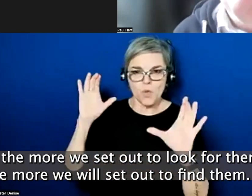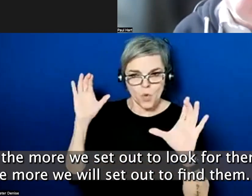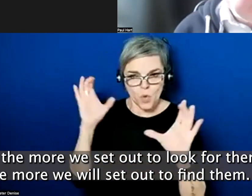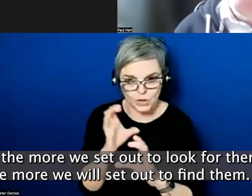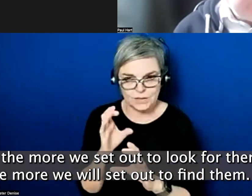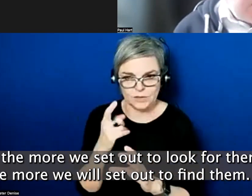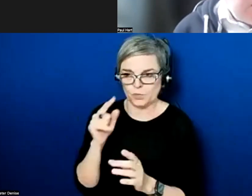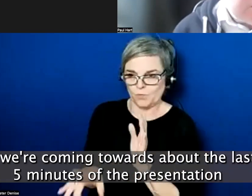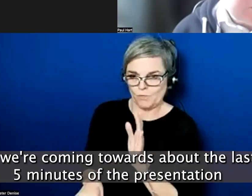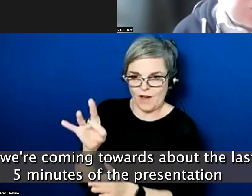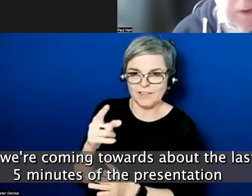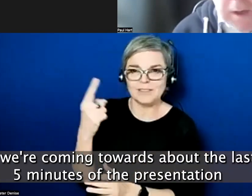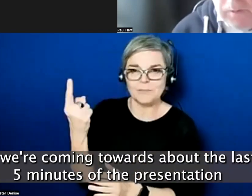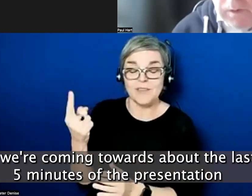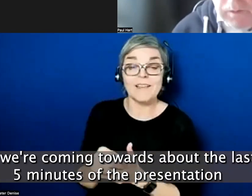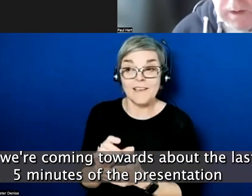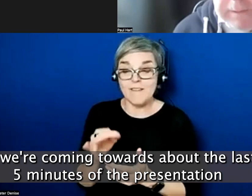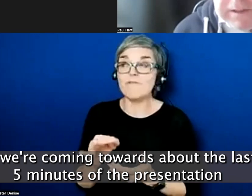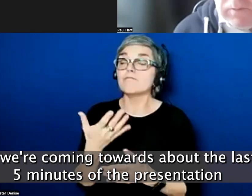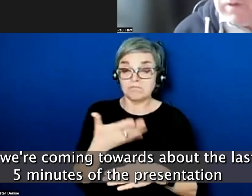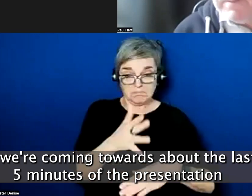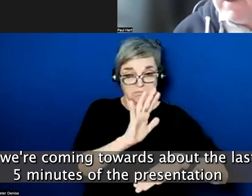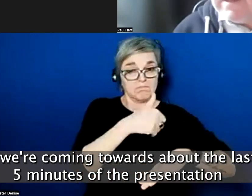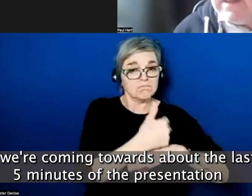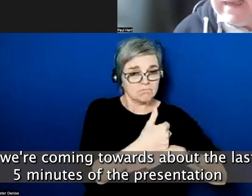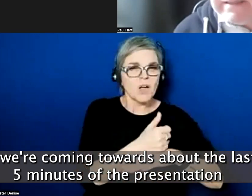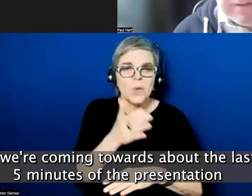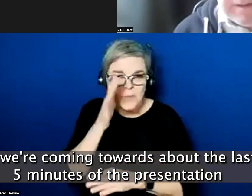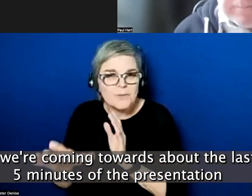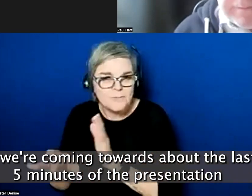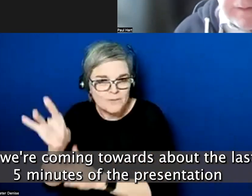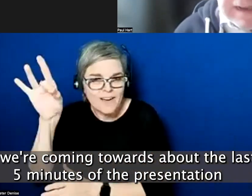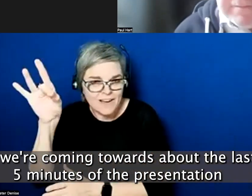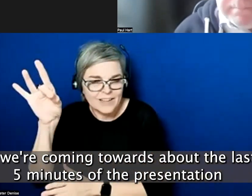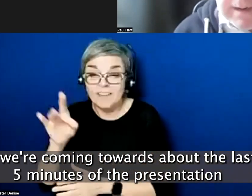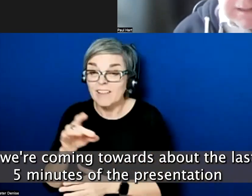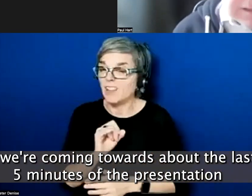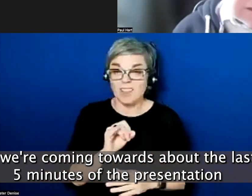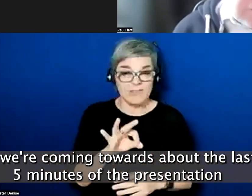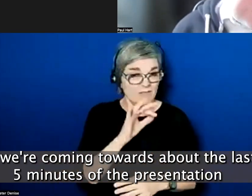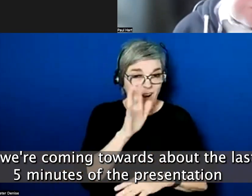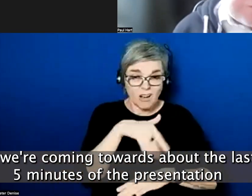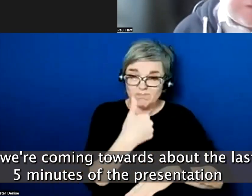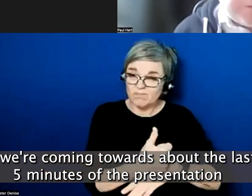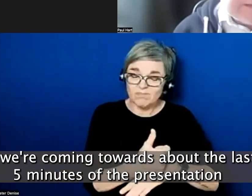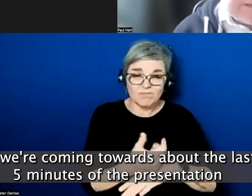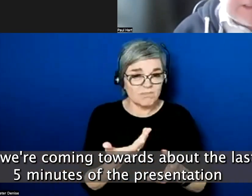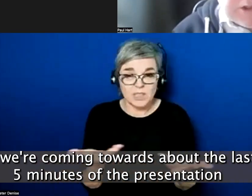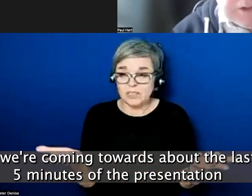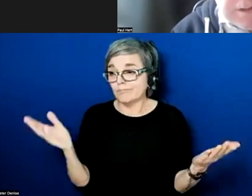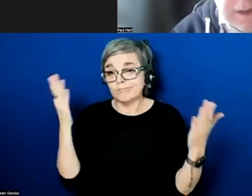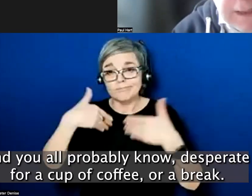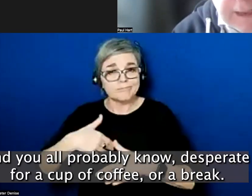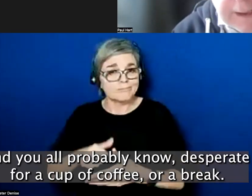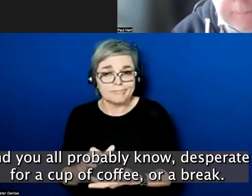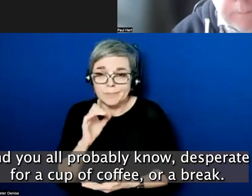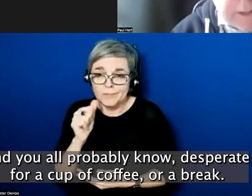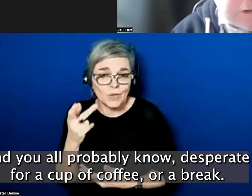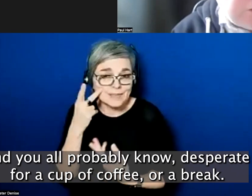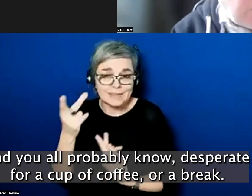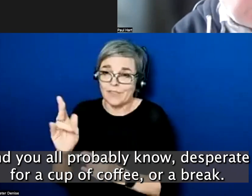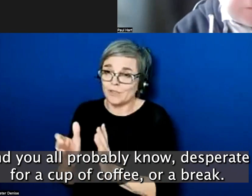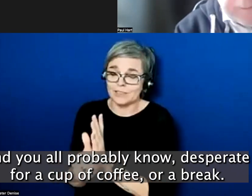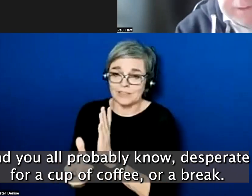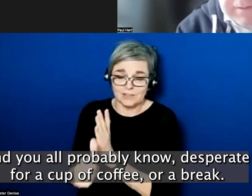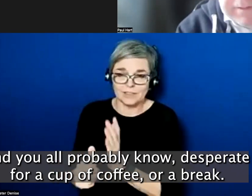them. So we're coming towards about the last 5 minutes of the presentation, and